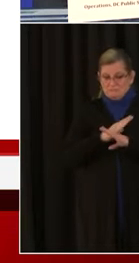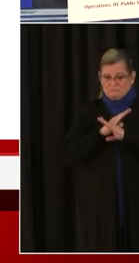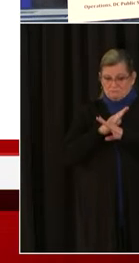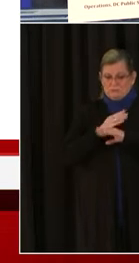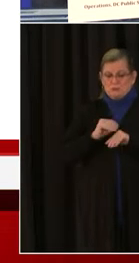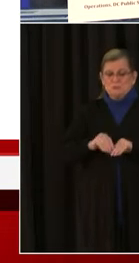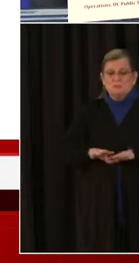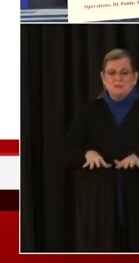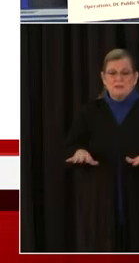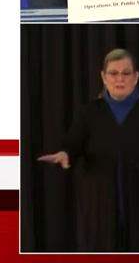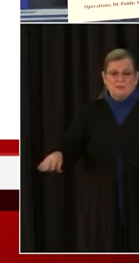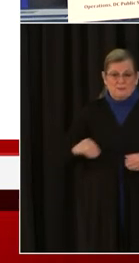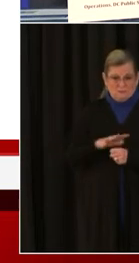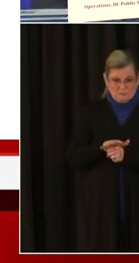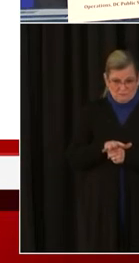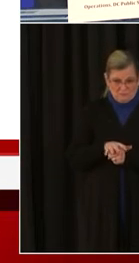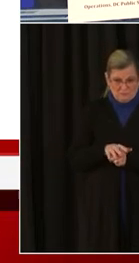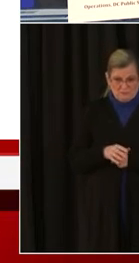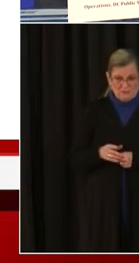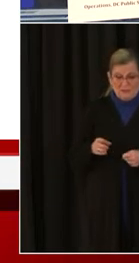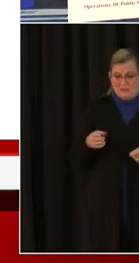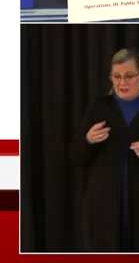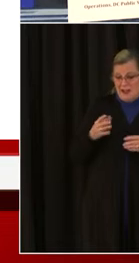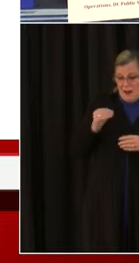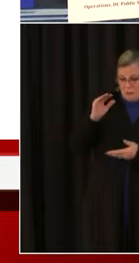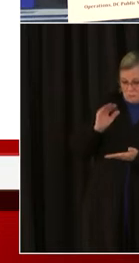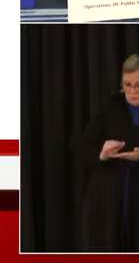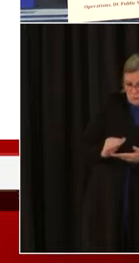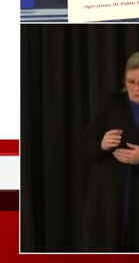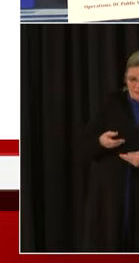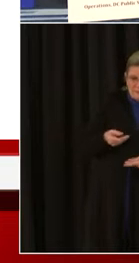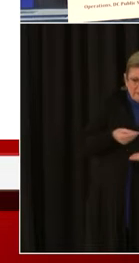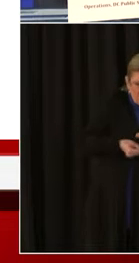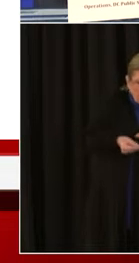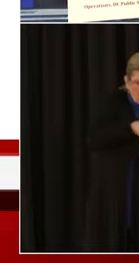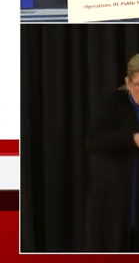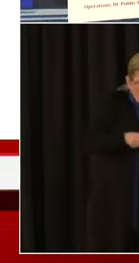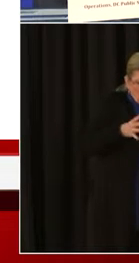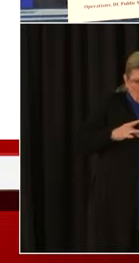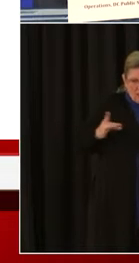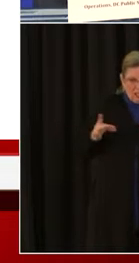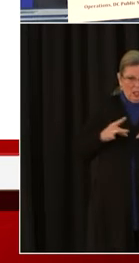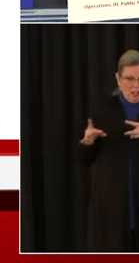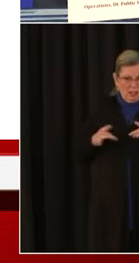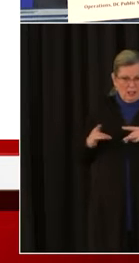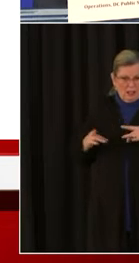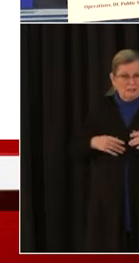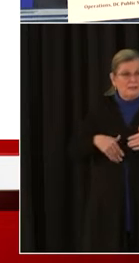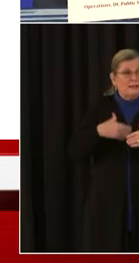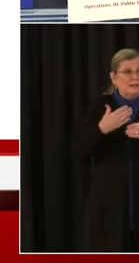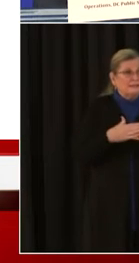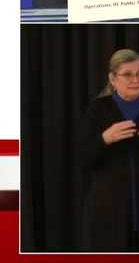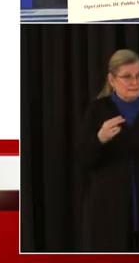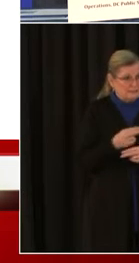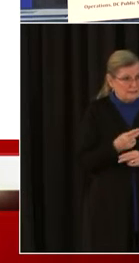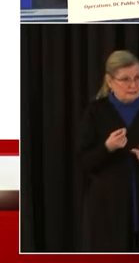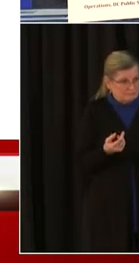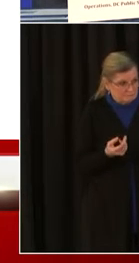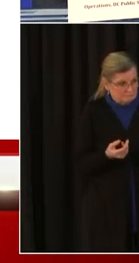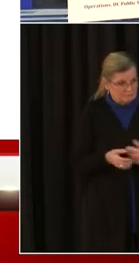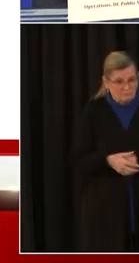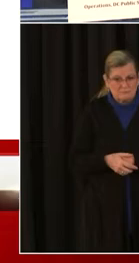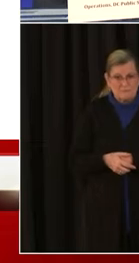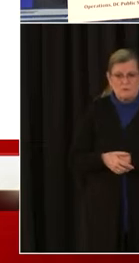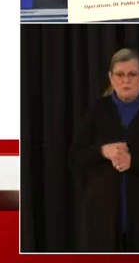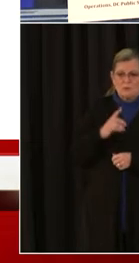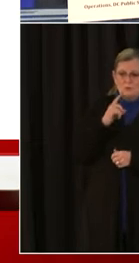the building. Next, you'll see, and just like you're doing in the street, and around your house, anywhere you're going, in the stores,